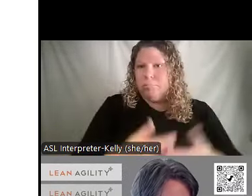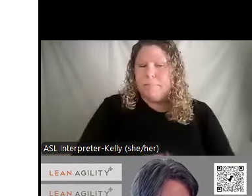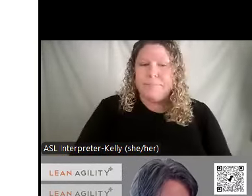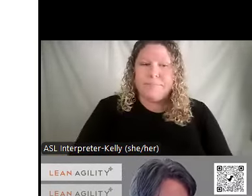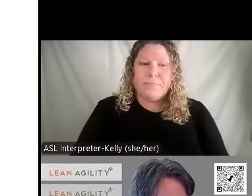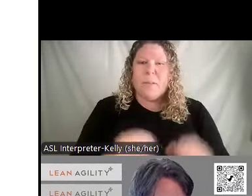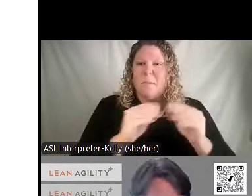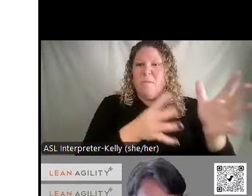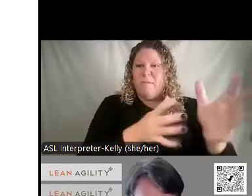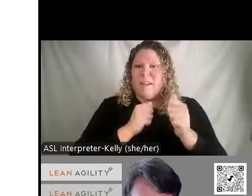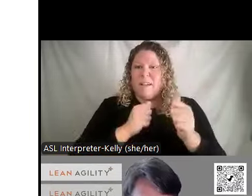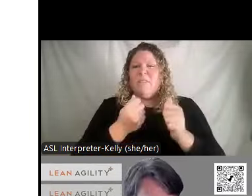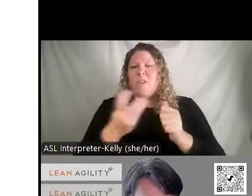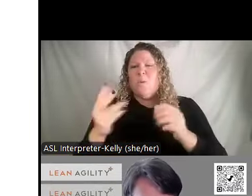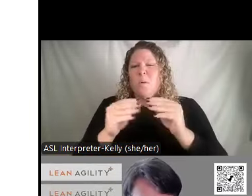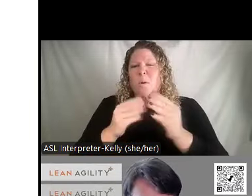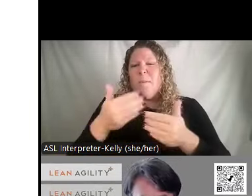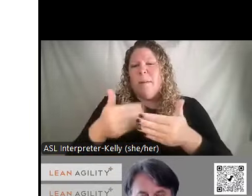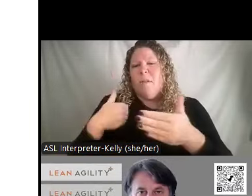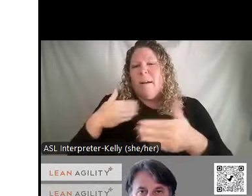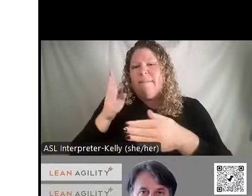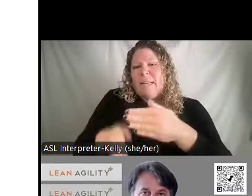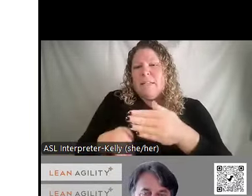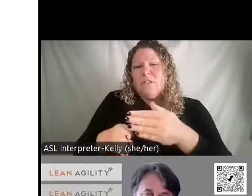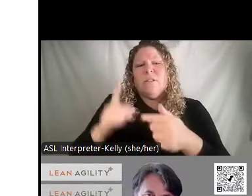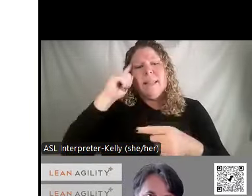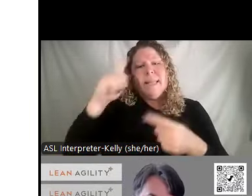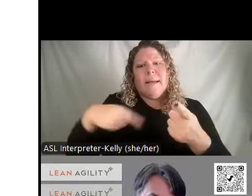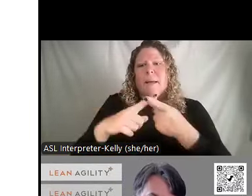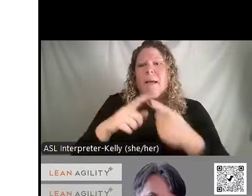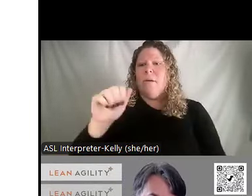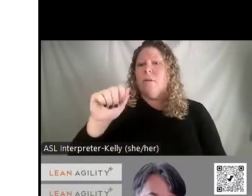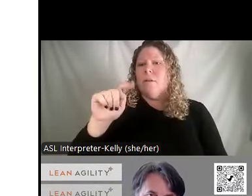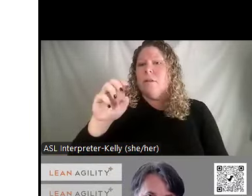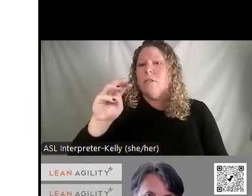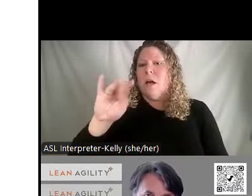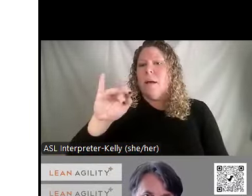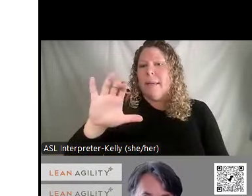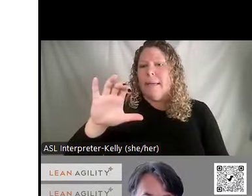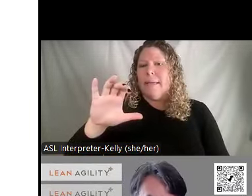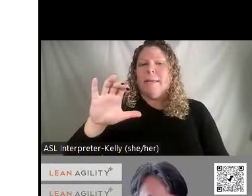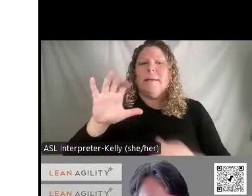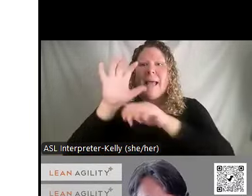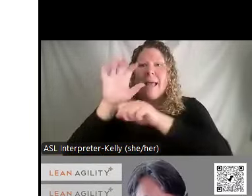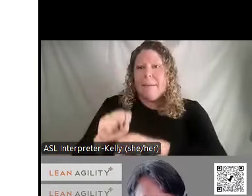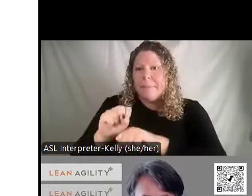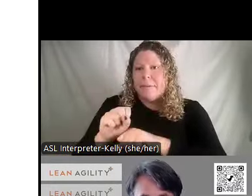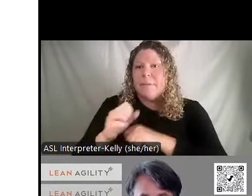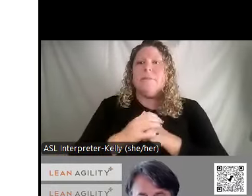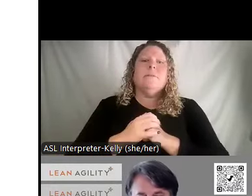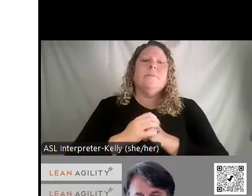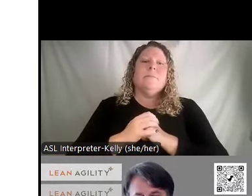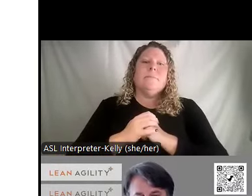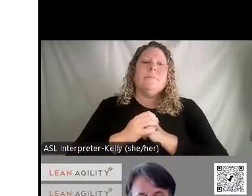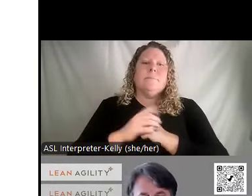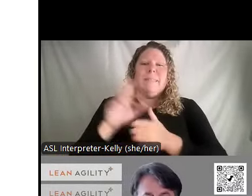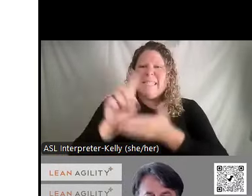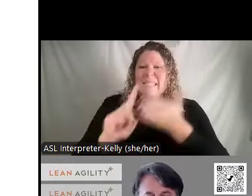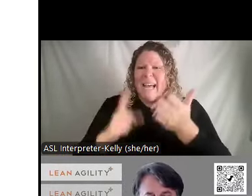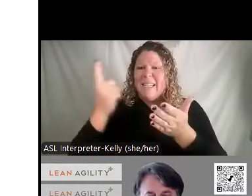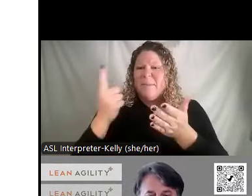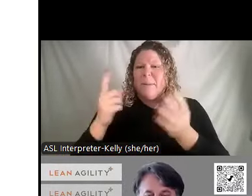I adjourn. Just thinking about atomic habits, just designing things so that they're more likely to be used or